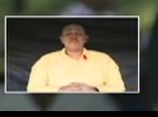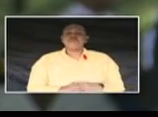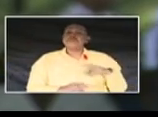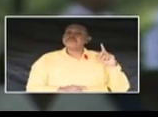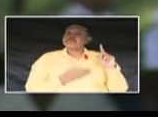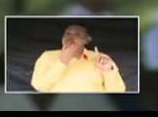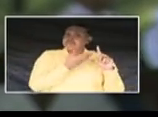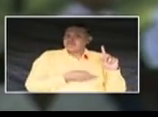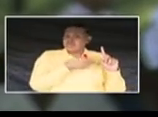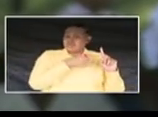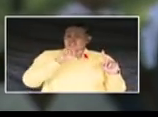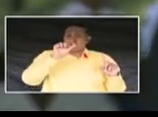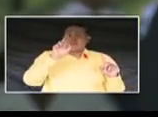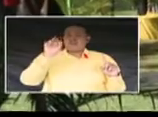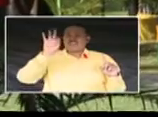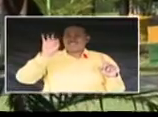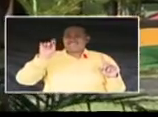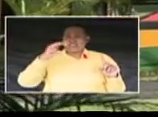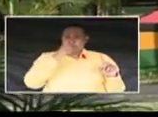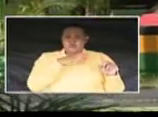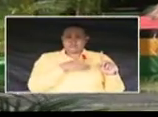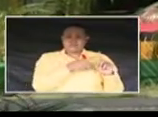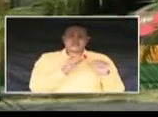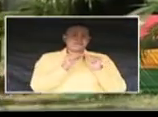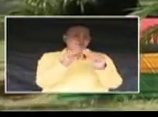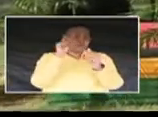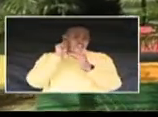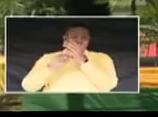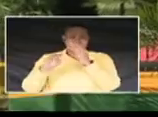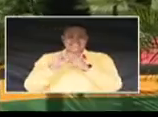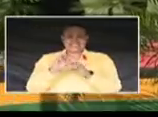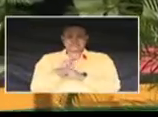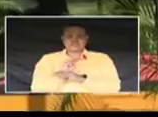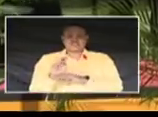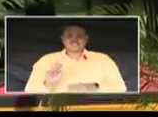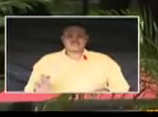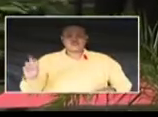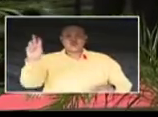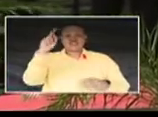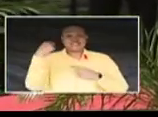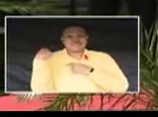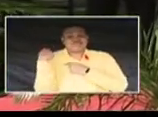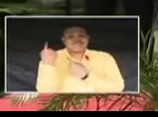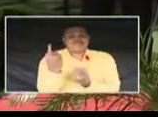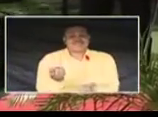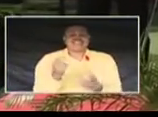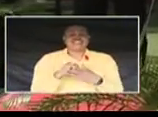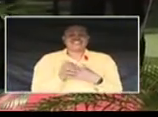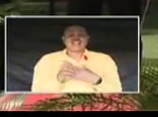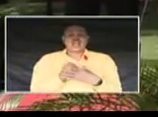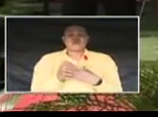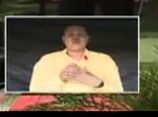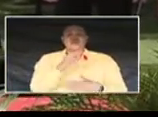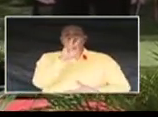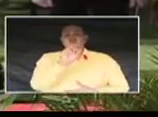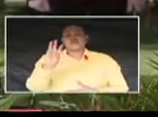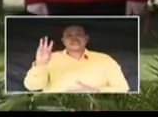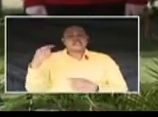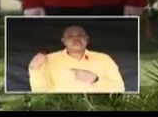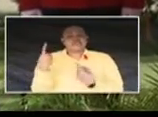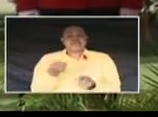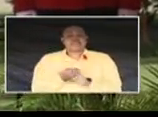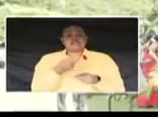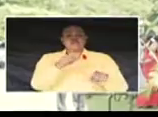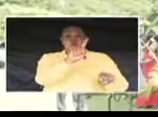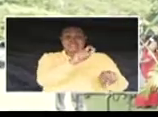Mrs. Jennifer Griffith is Permanent Secretary in the Ministry of Tourism and has been since January 2006. During